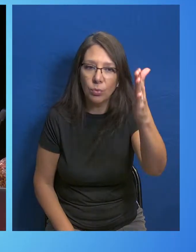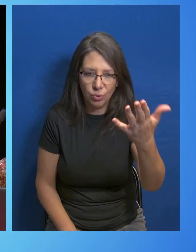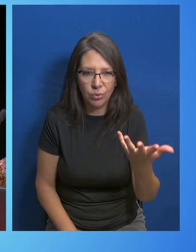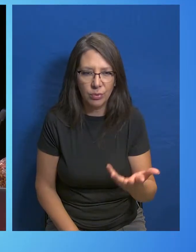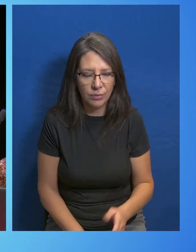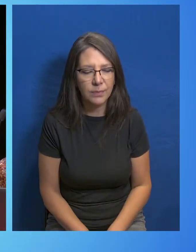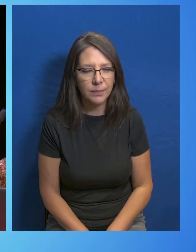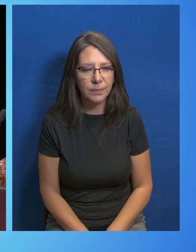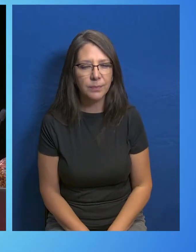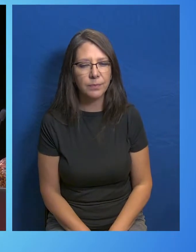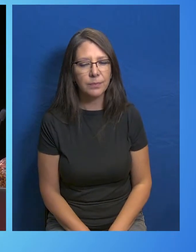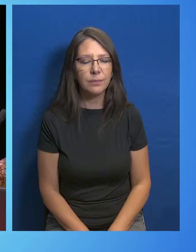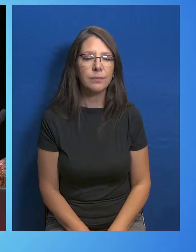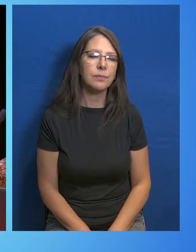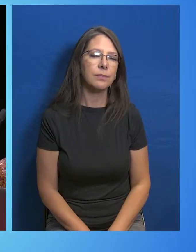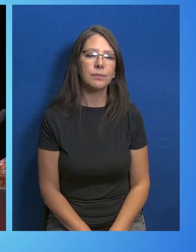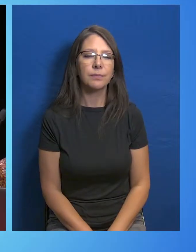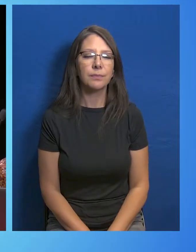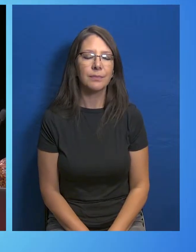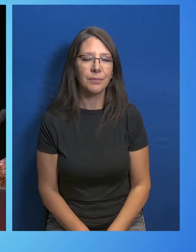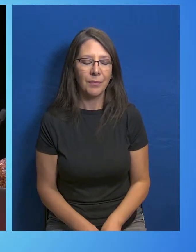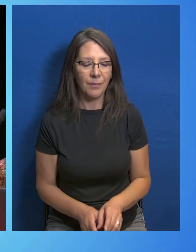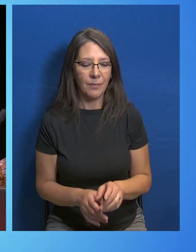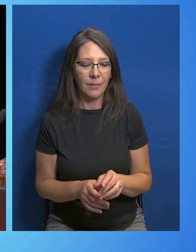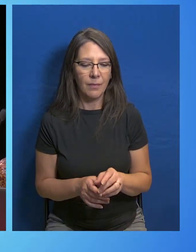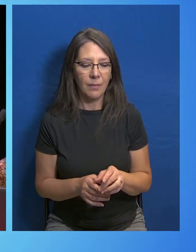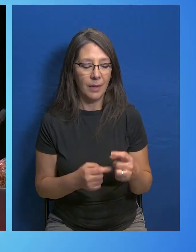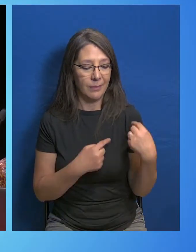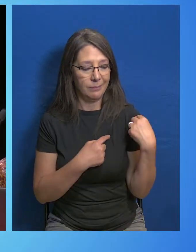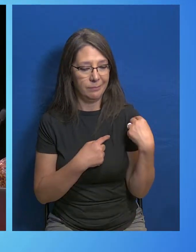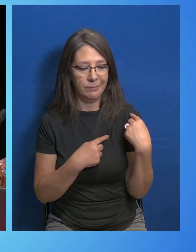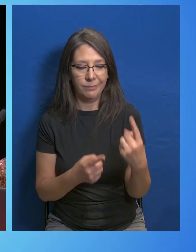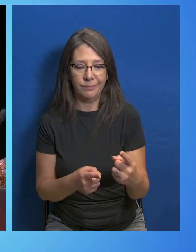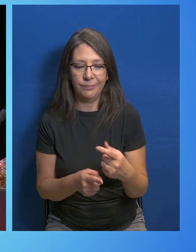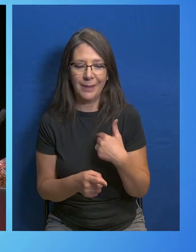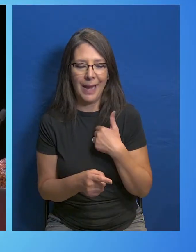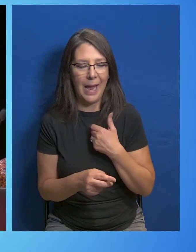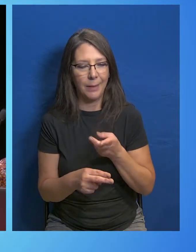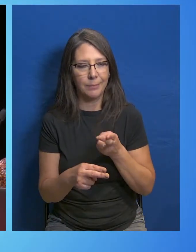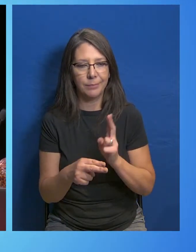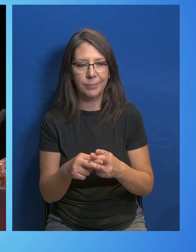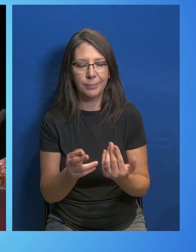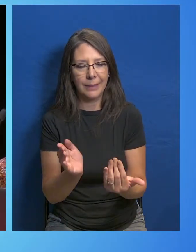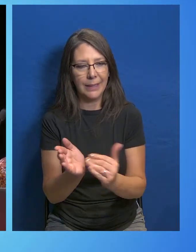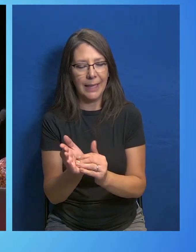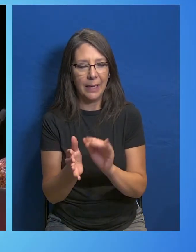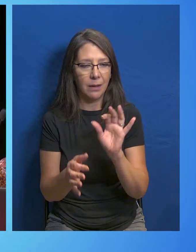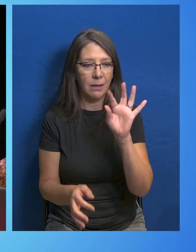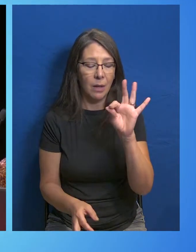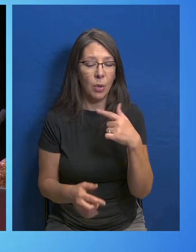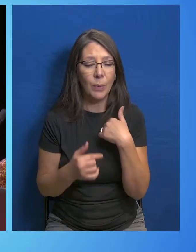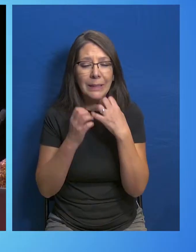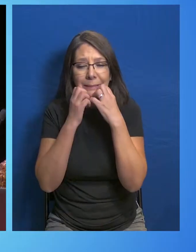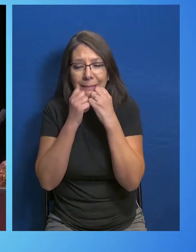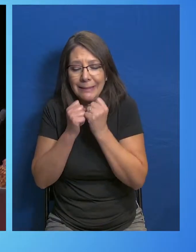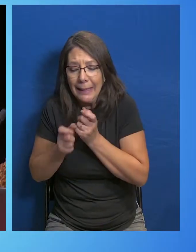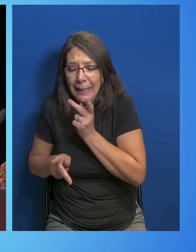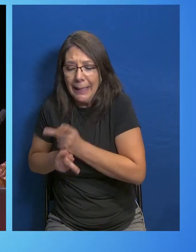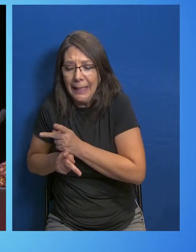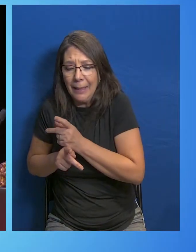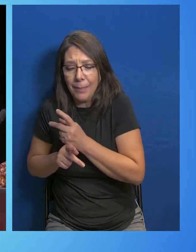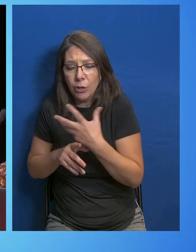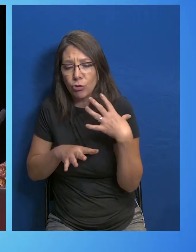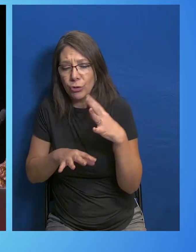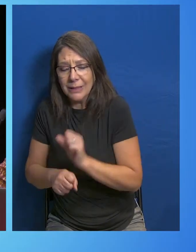As I've mentioned at every board meeting this year, we are not here to preserve tradition for its own sake